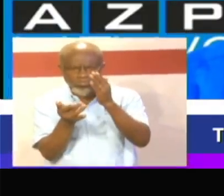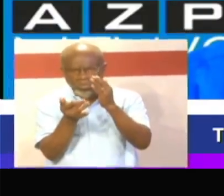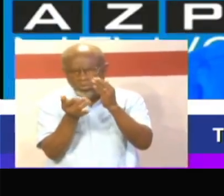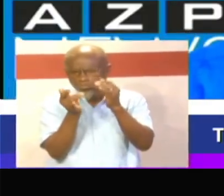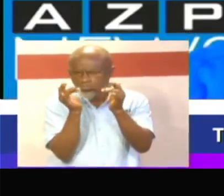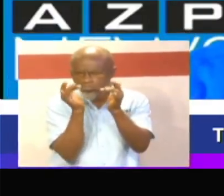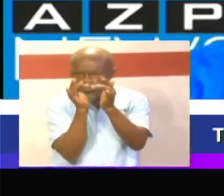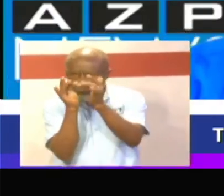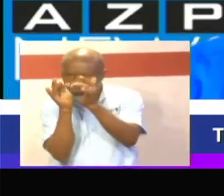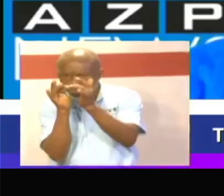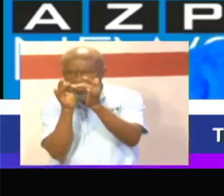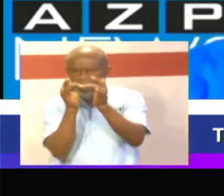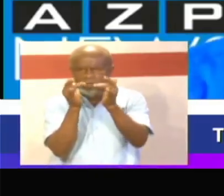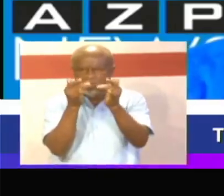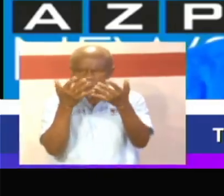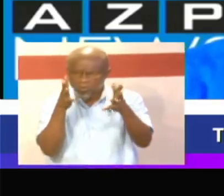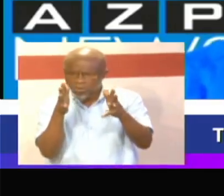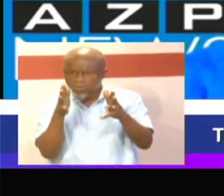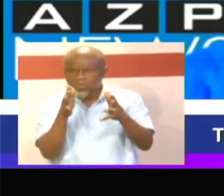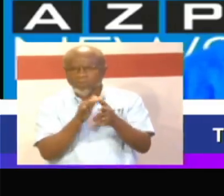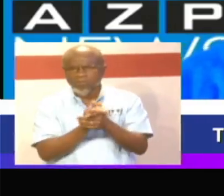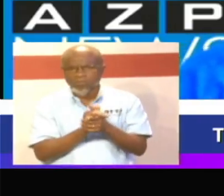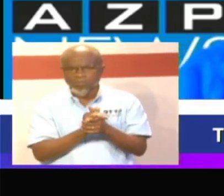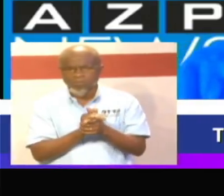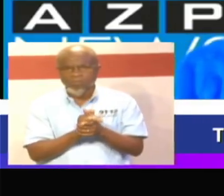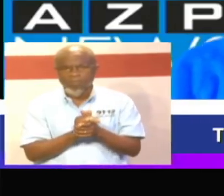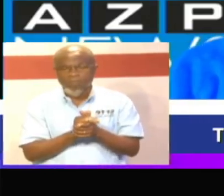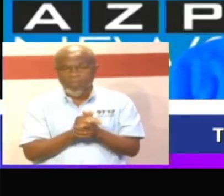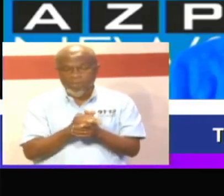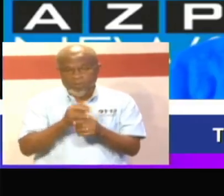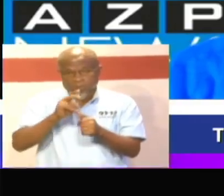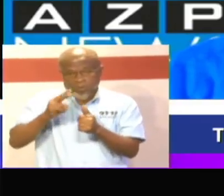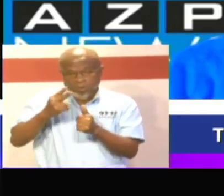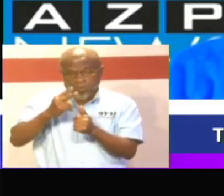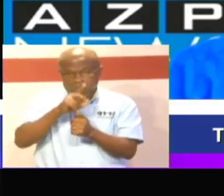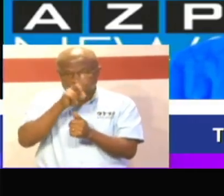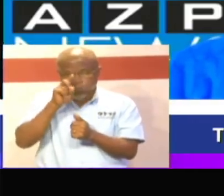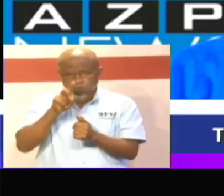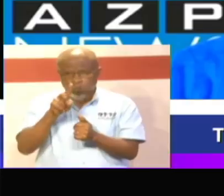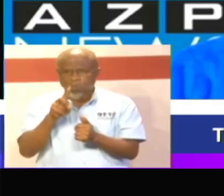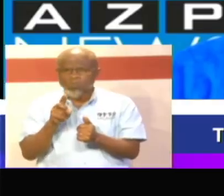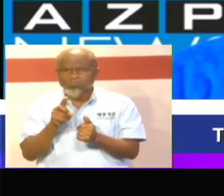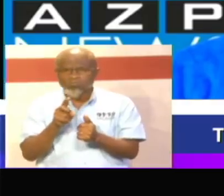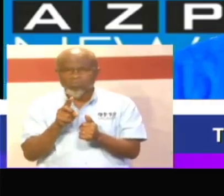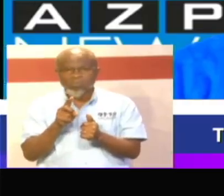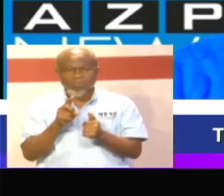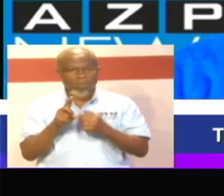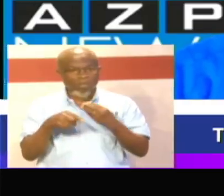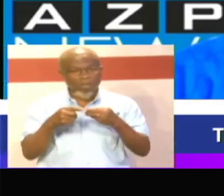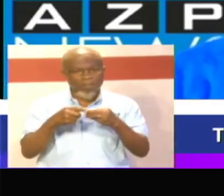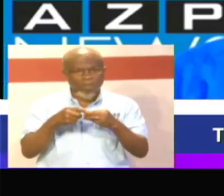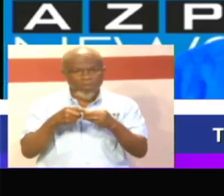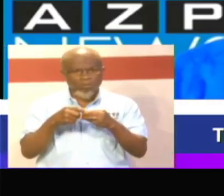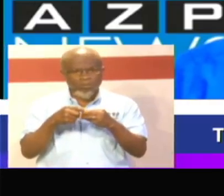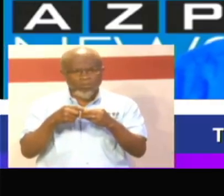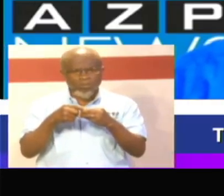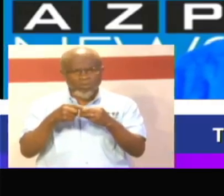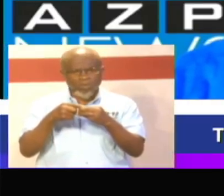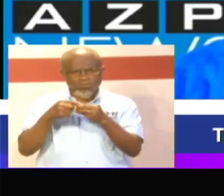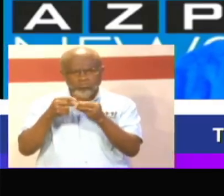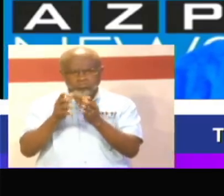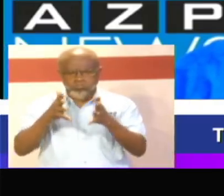public healthcare system? That's my first question. My second question is on the cruise ship